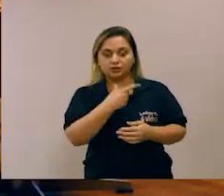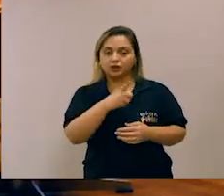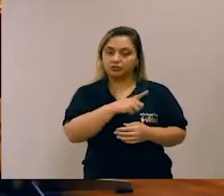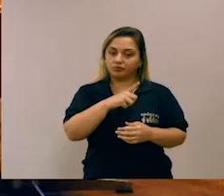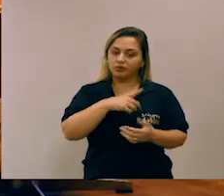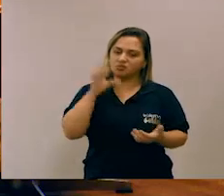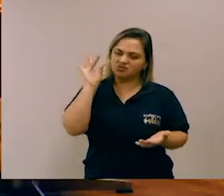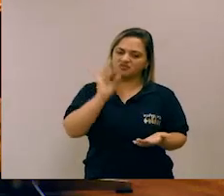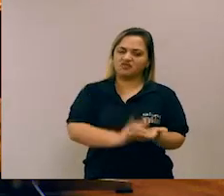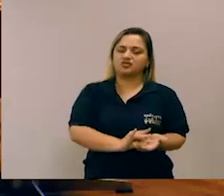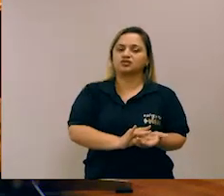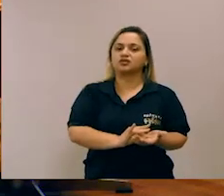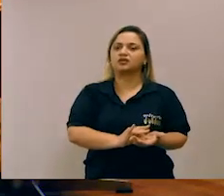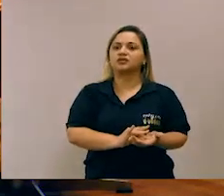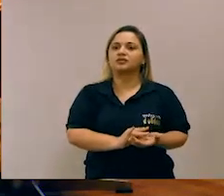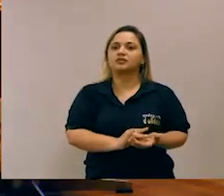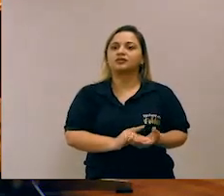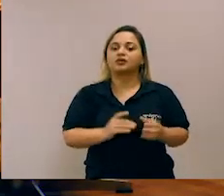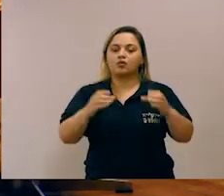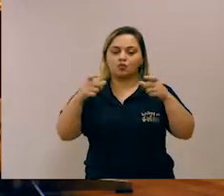effectively now,